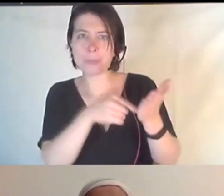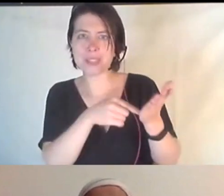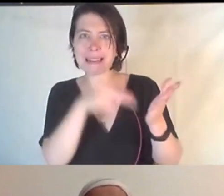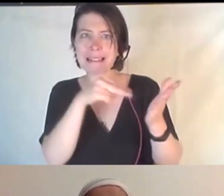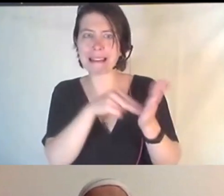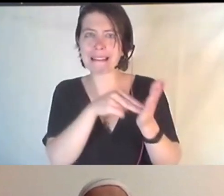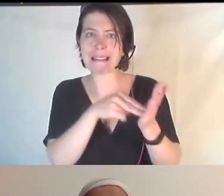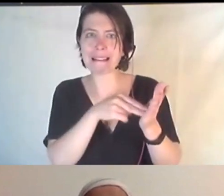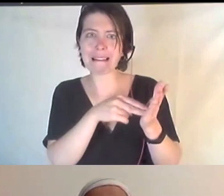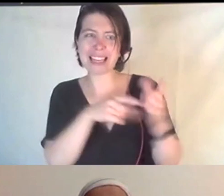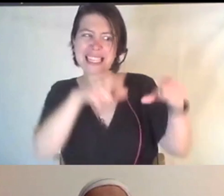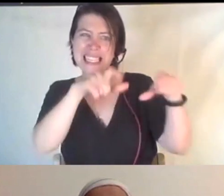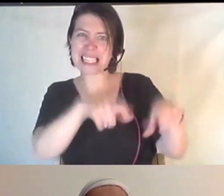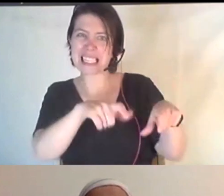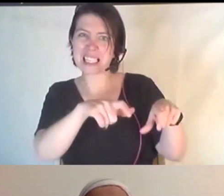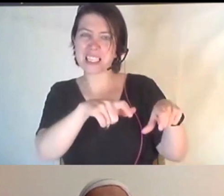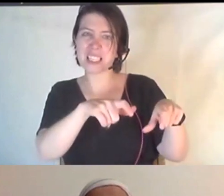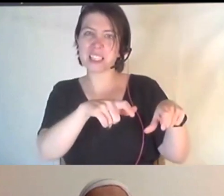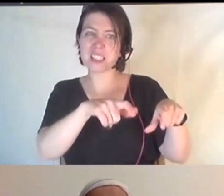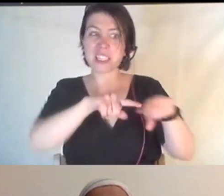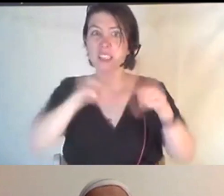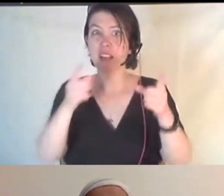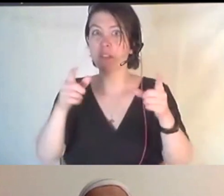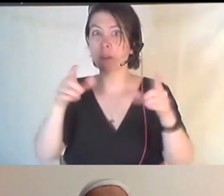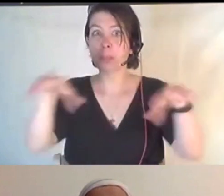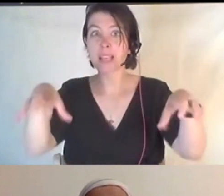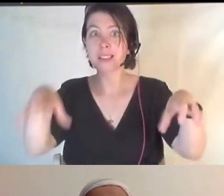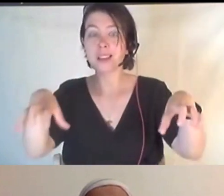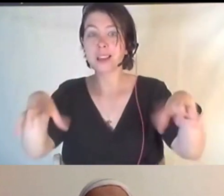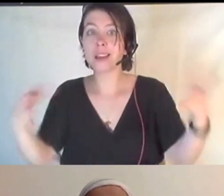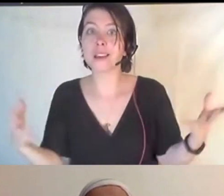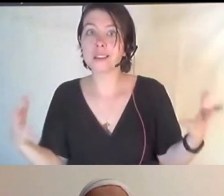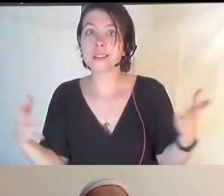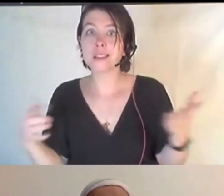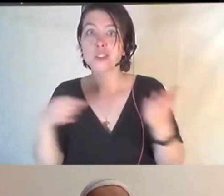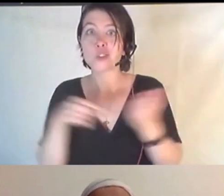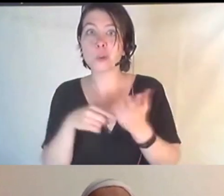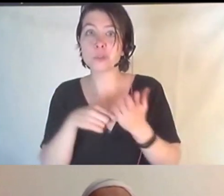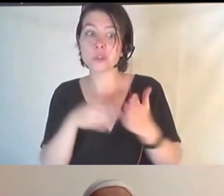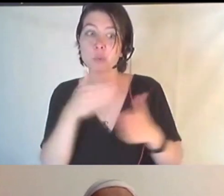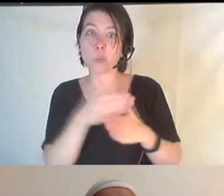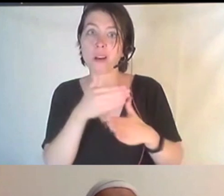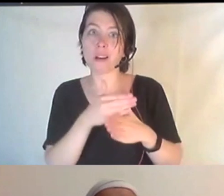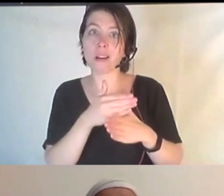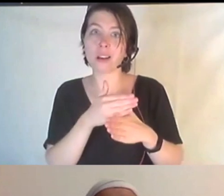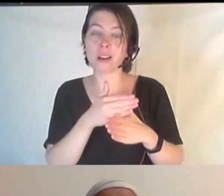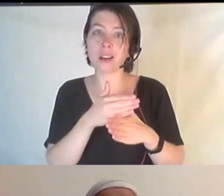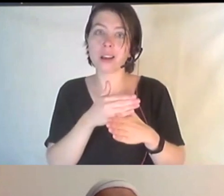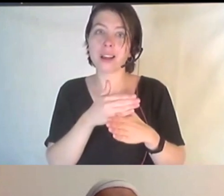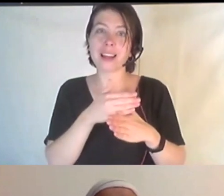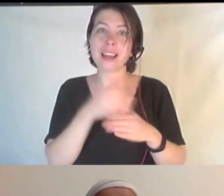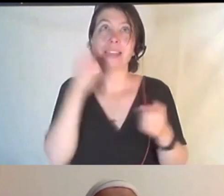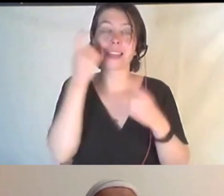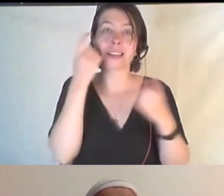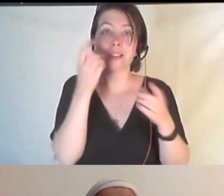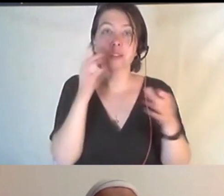different. Thompson, you know, as he explained to you, he sees his work, and I think it's absolutely true, sitting beside Sean Scully